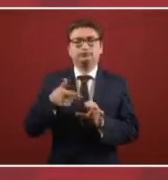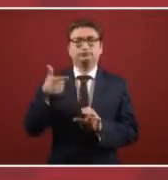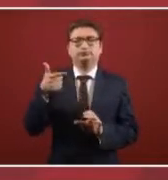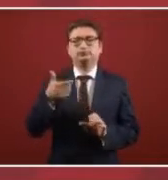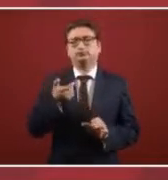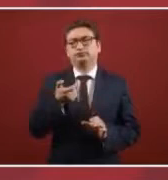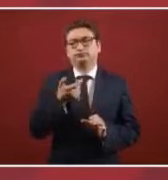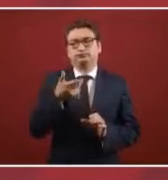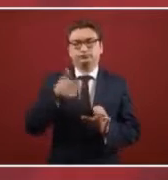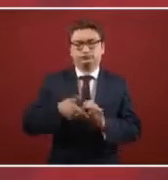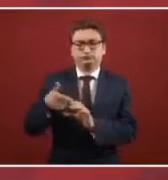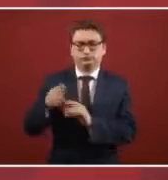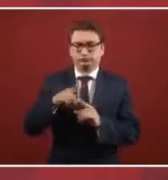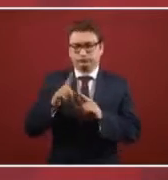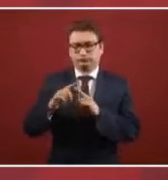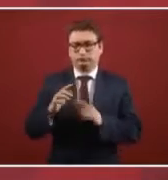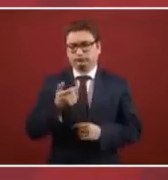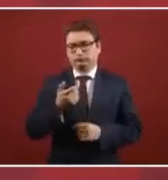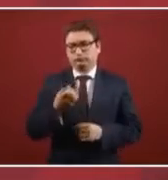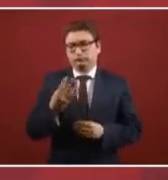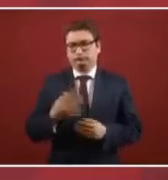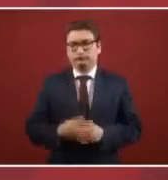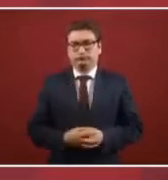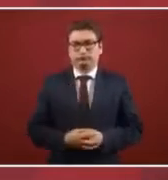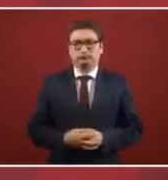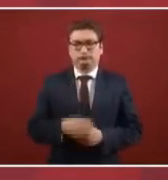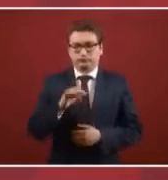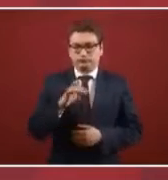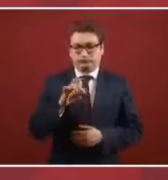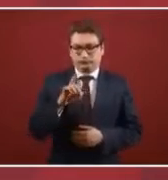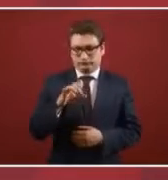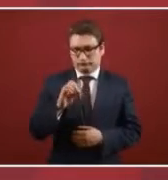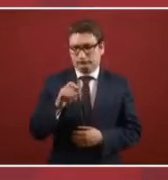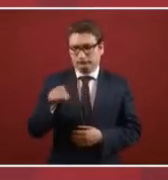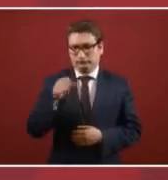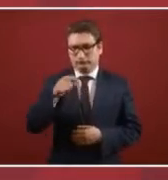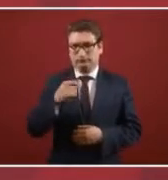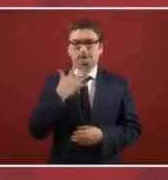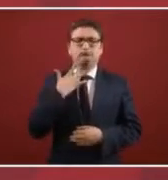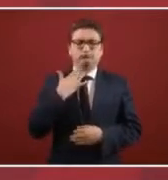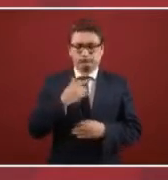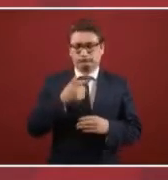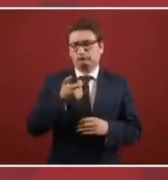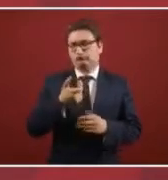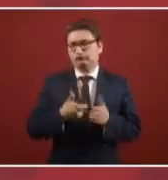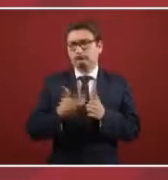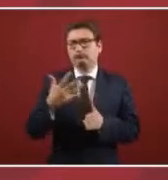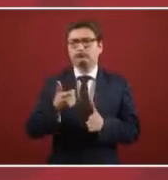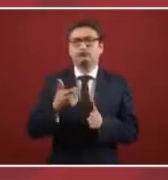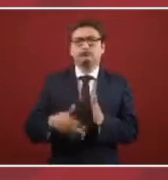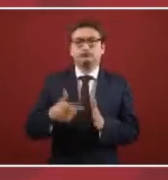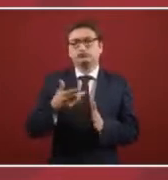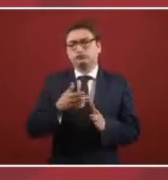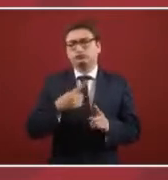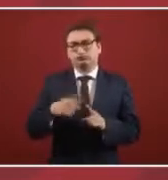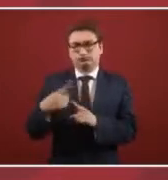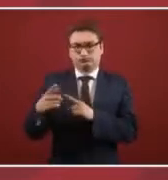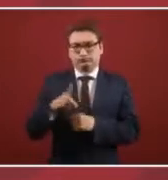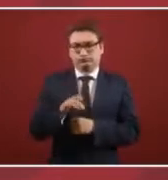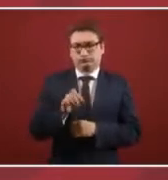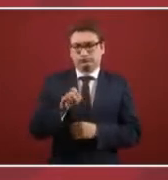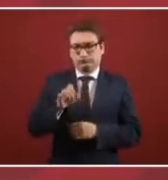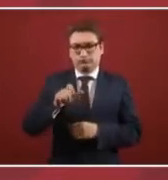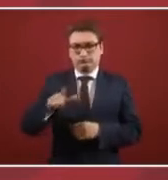prices, informar sobre los precios de las gasolinas, the del gas diésel, prices,